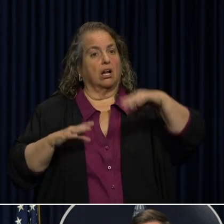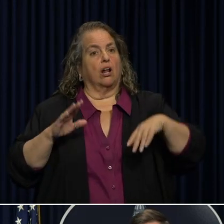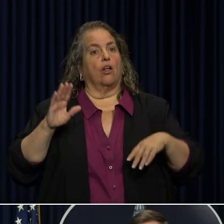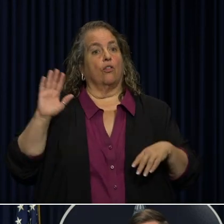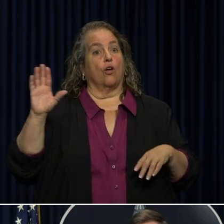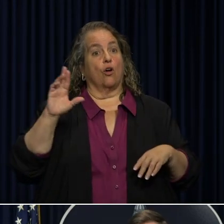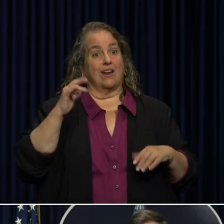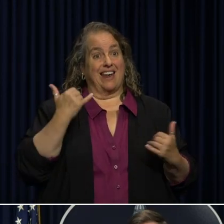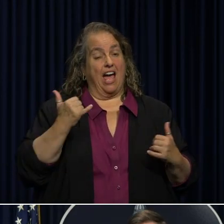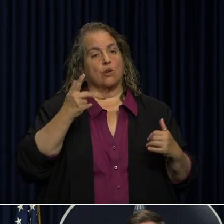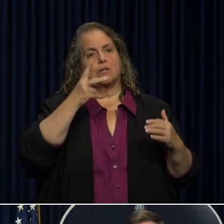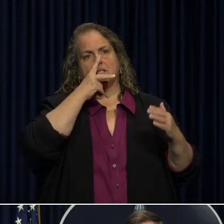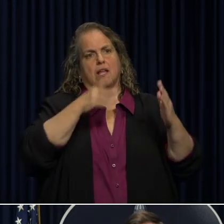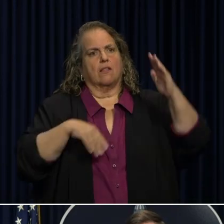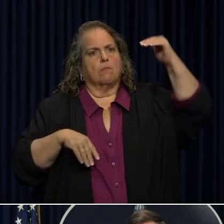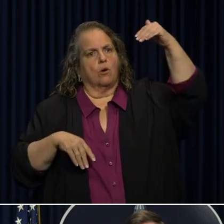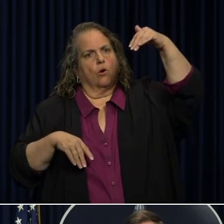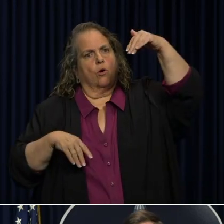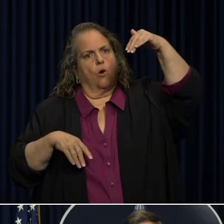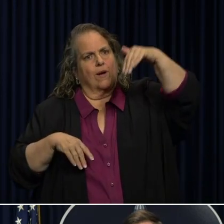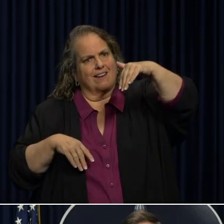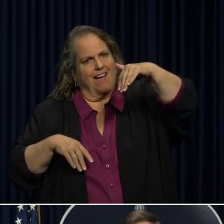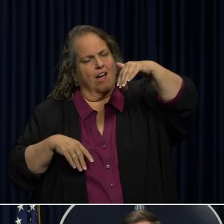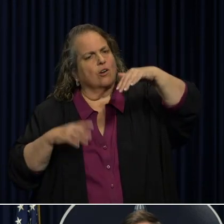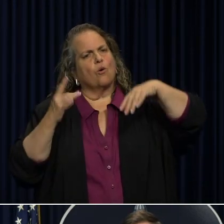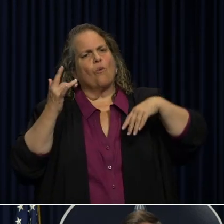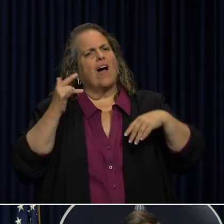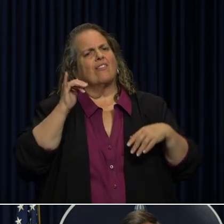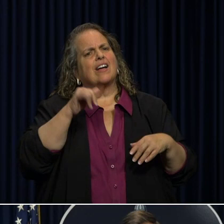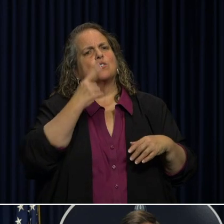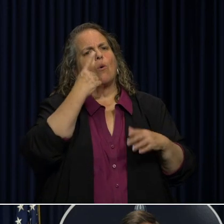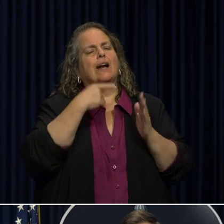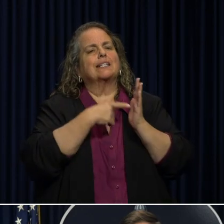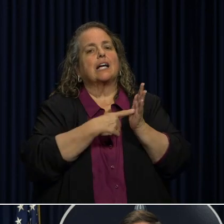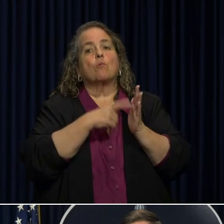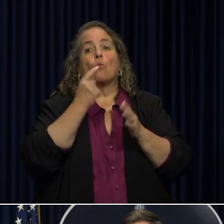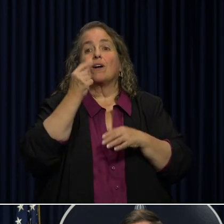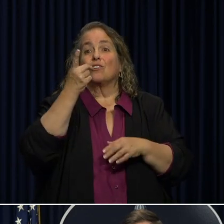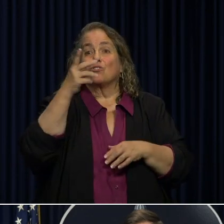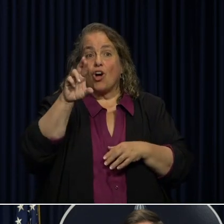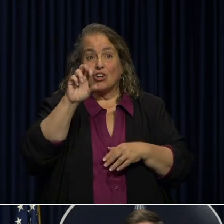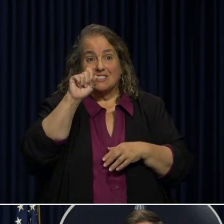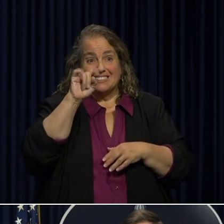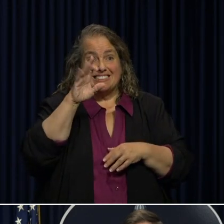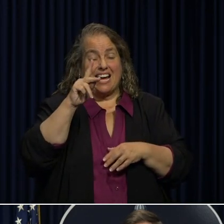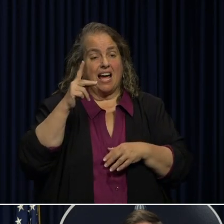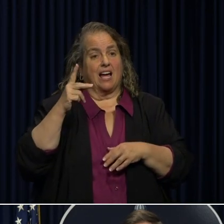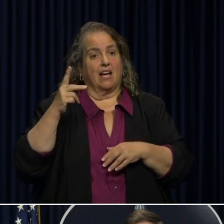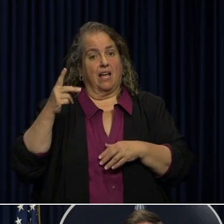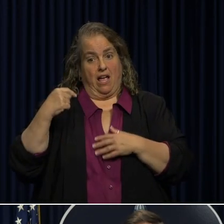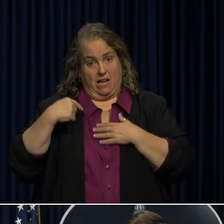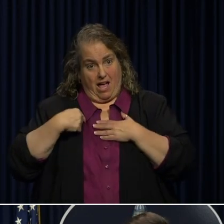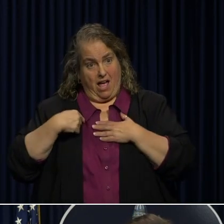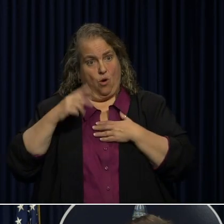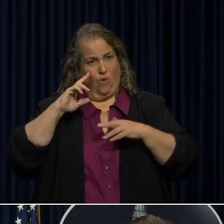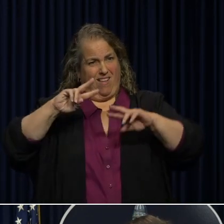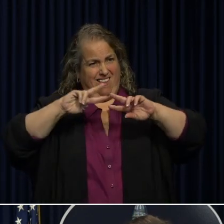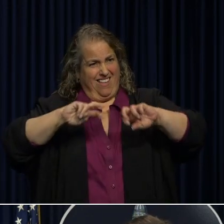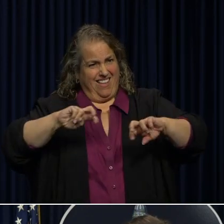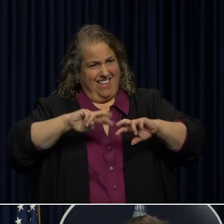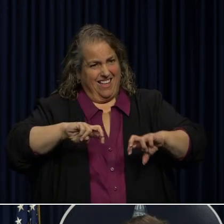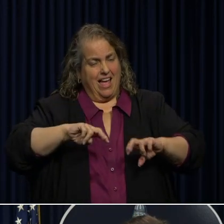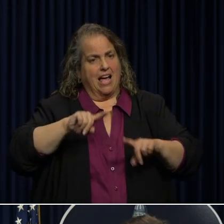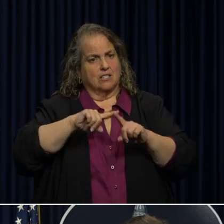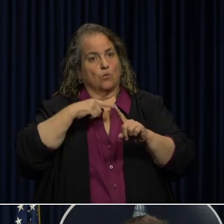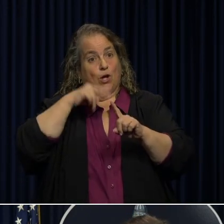rate going down. And this is just one example, but what Dr. Stack and I are going to be looking for as we go through those